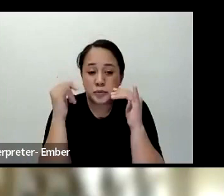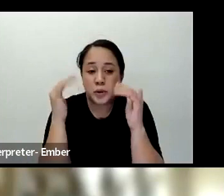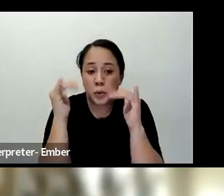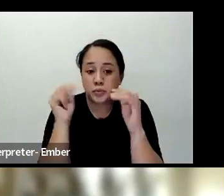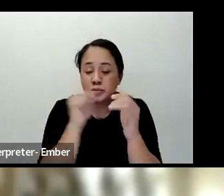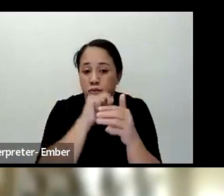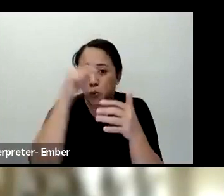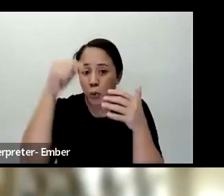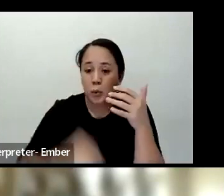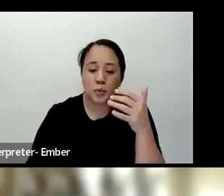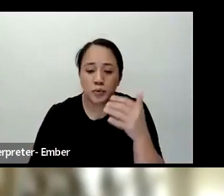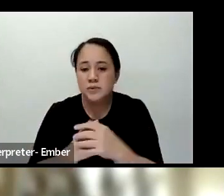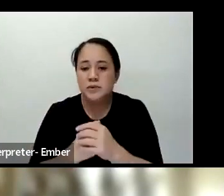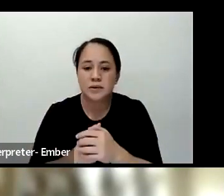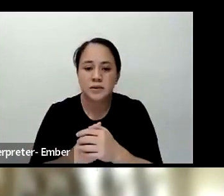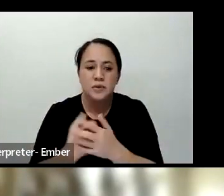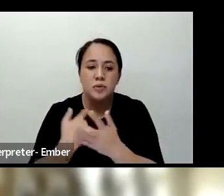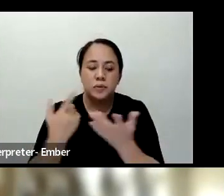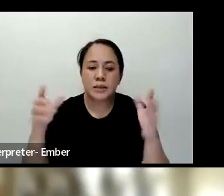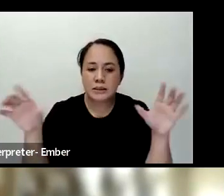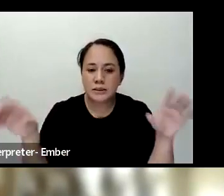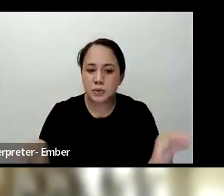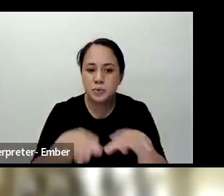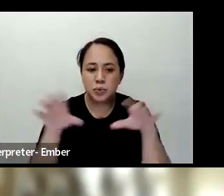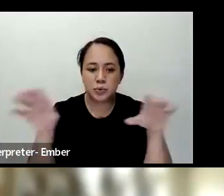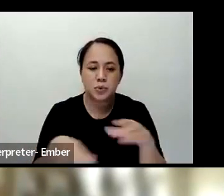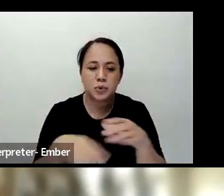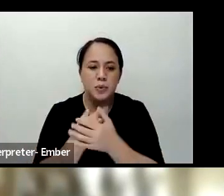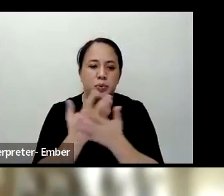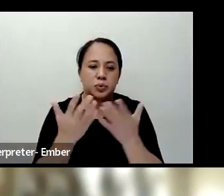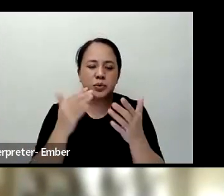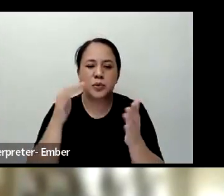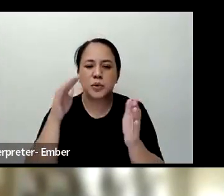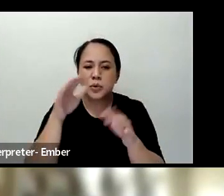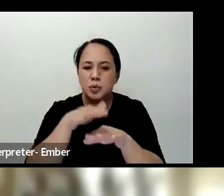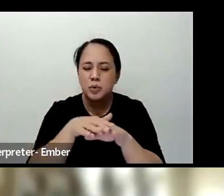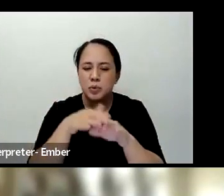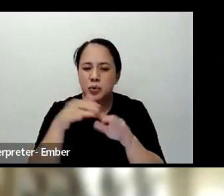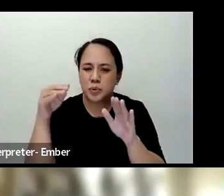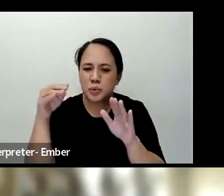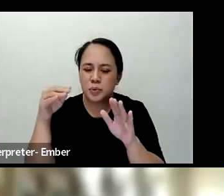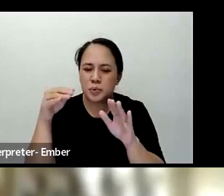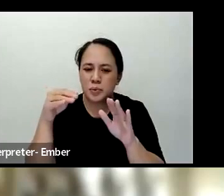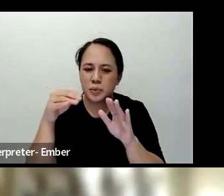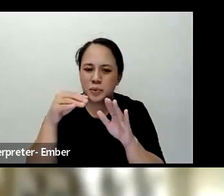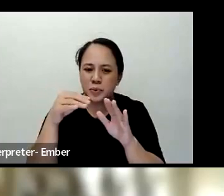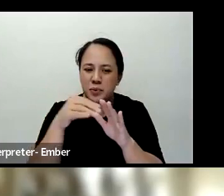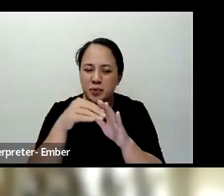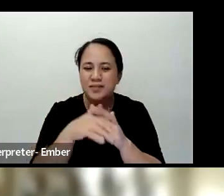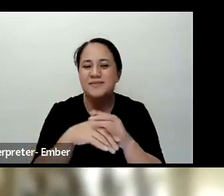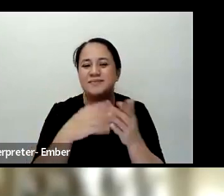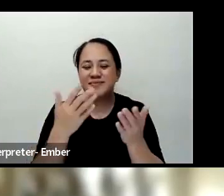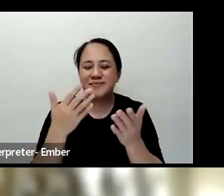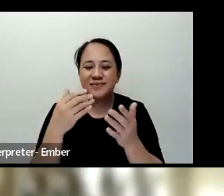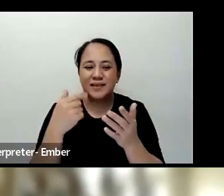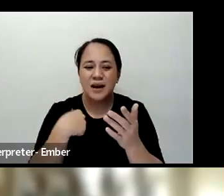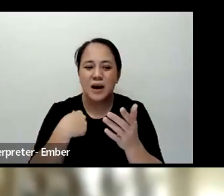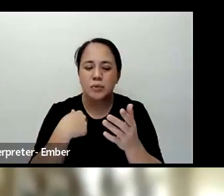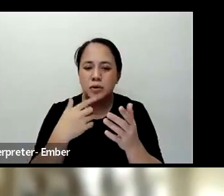these years, what have we been trying to do? We're trying to slow down the rates of our fertility